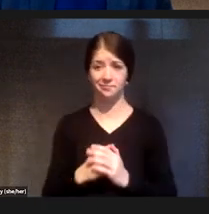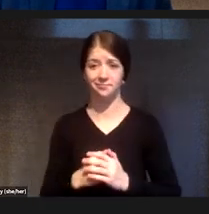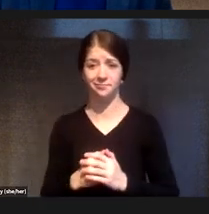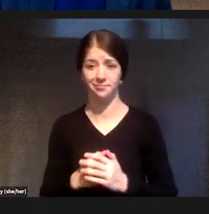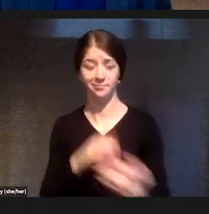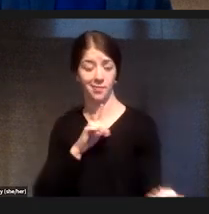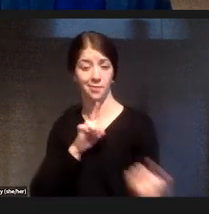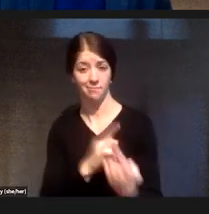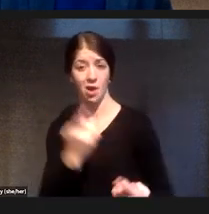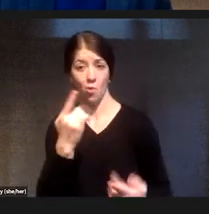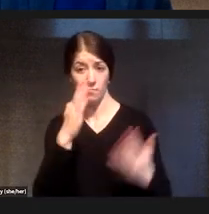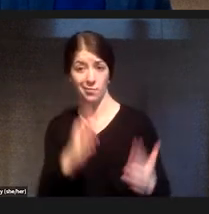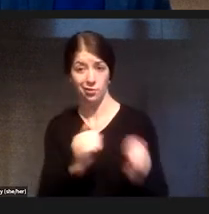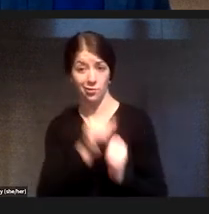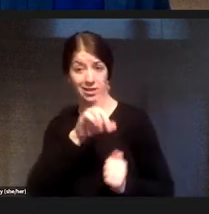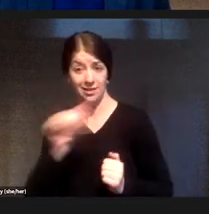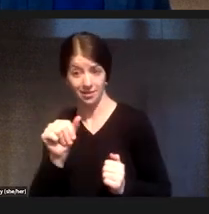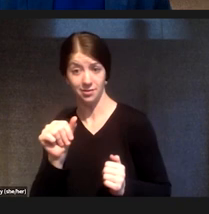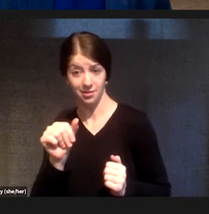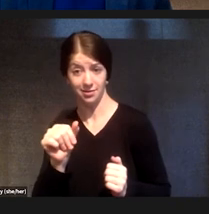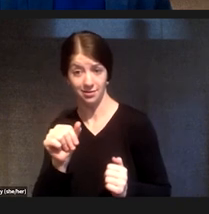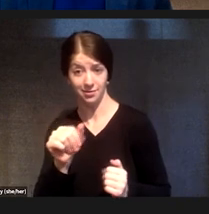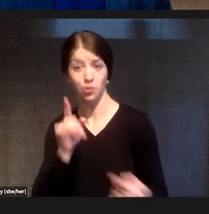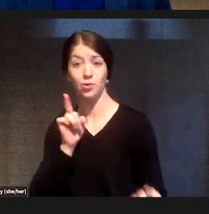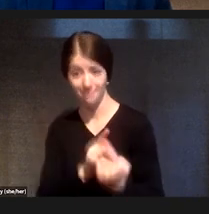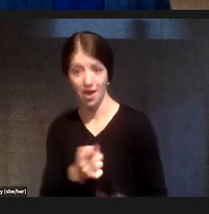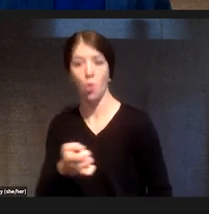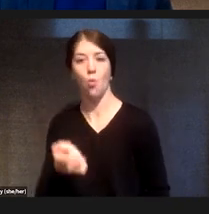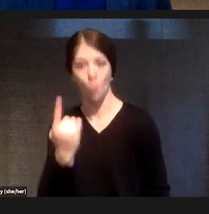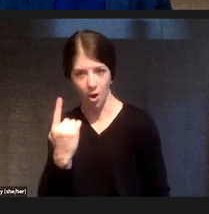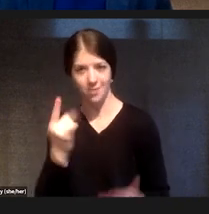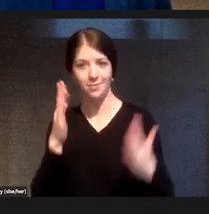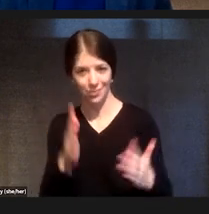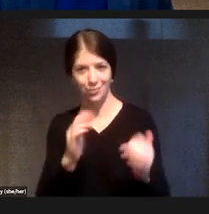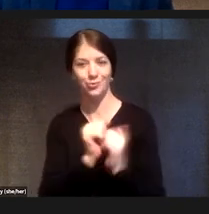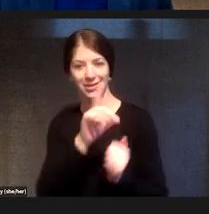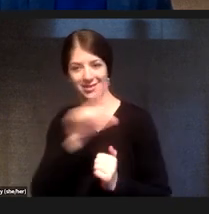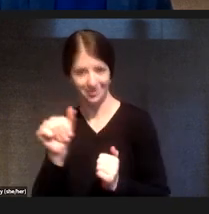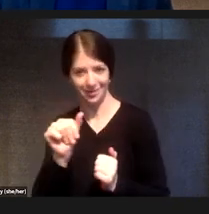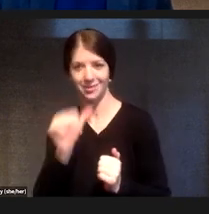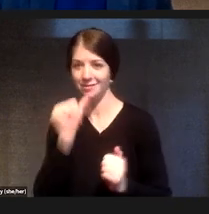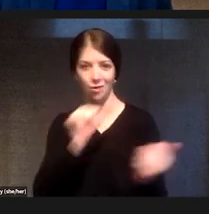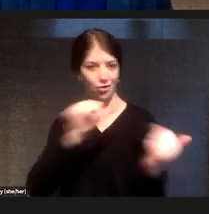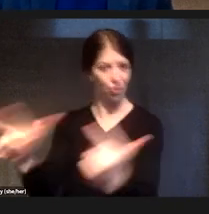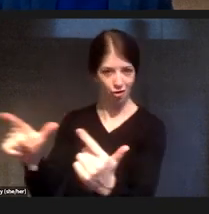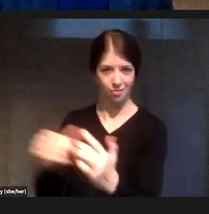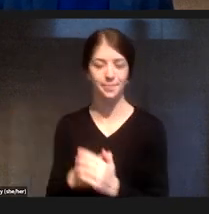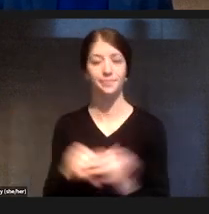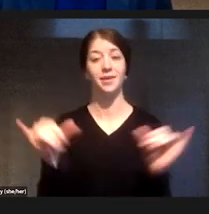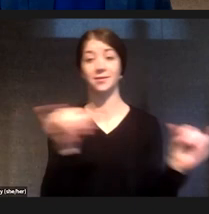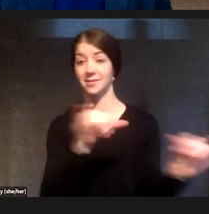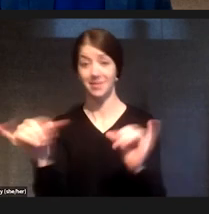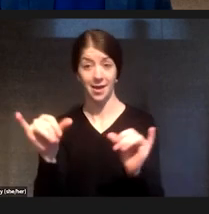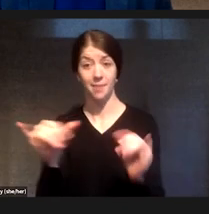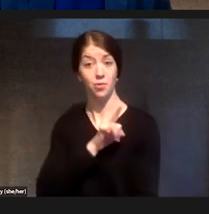one person with a disability, you have met one person with a disability. And similarly, when you have met one Black man, you've